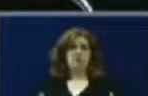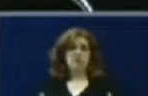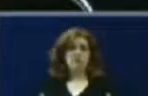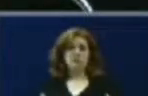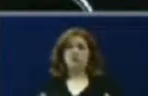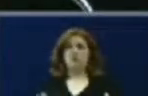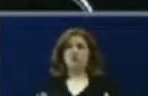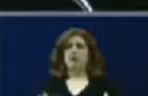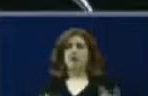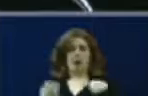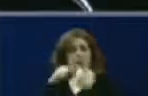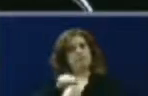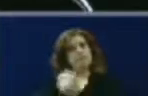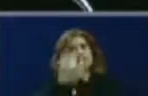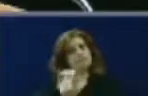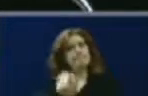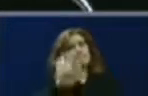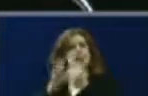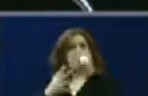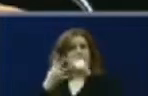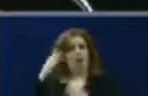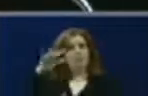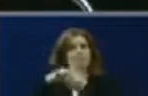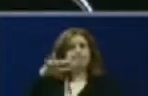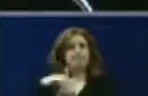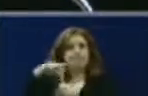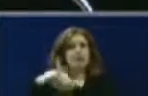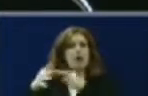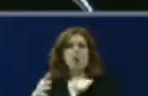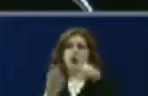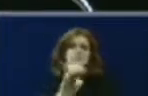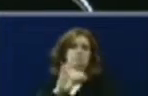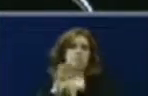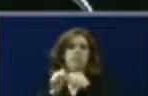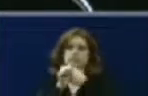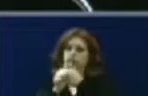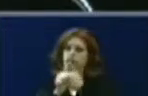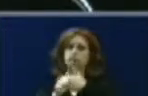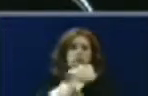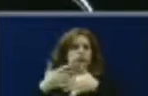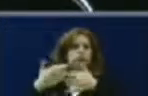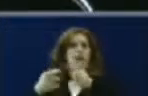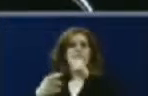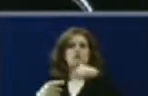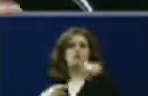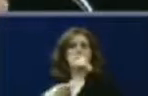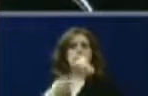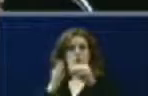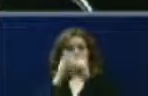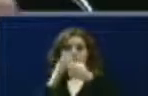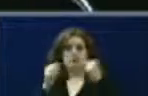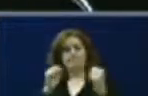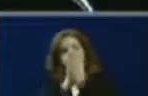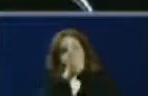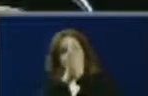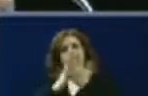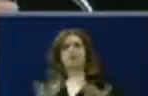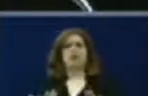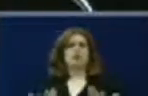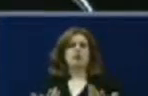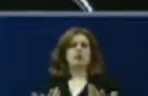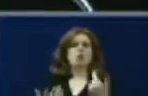with combative patients all the time. We have protocols just like education has protocols for dealing with combative students. We do